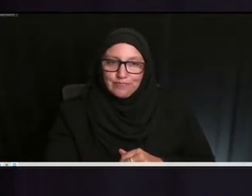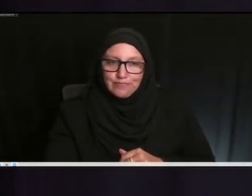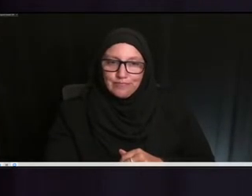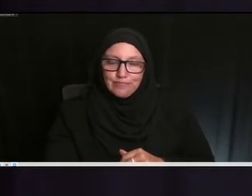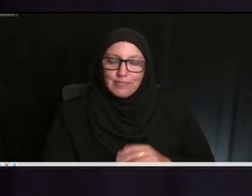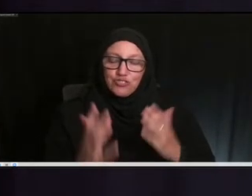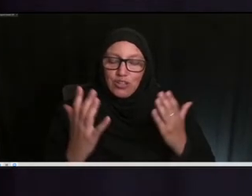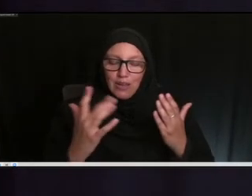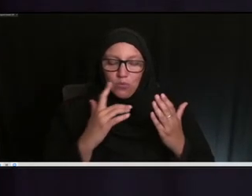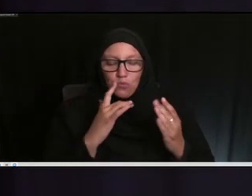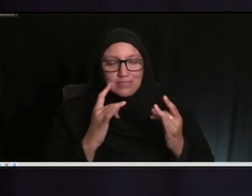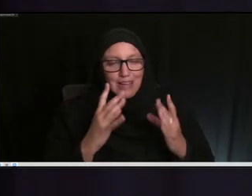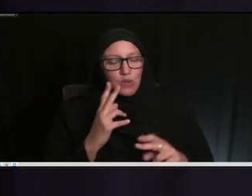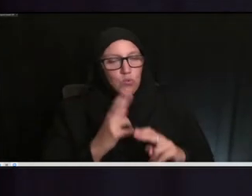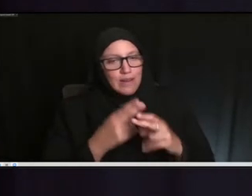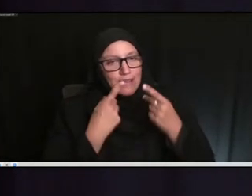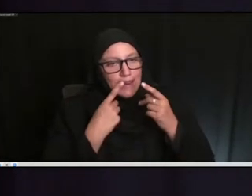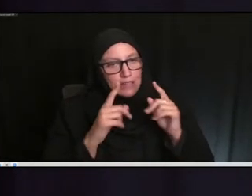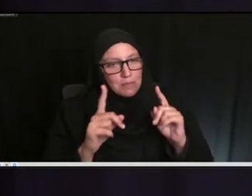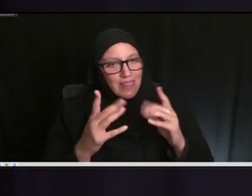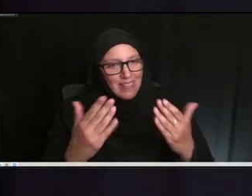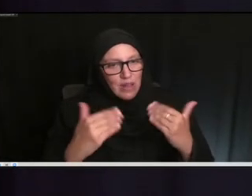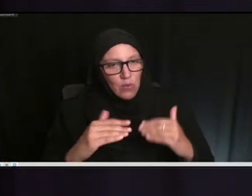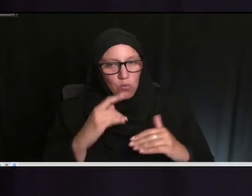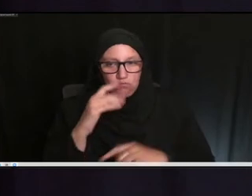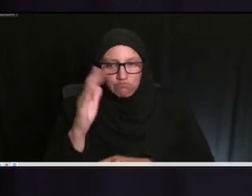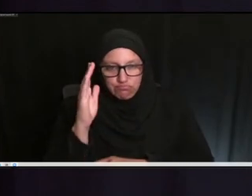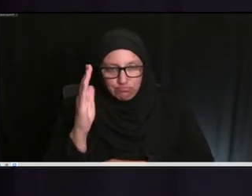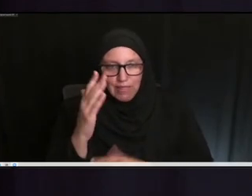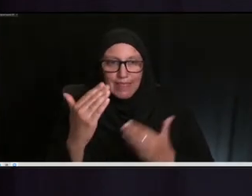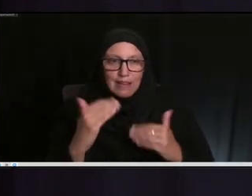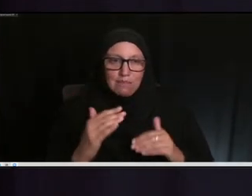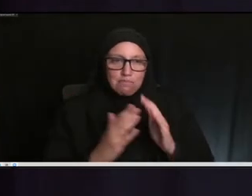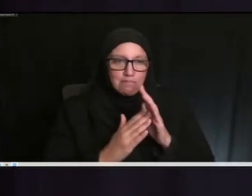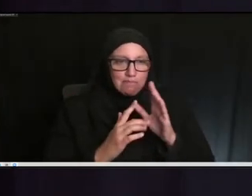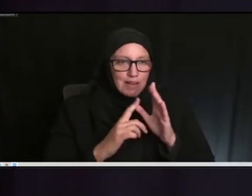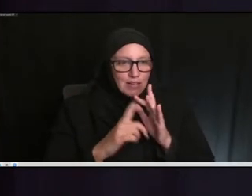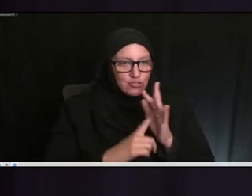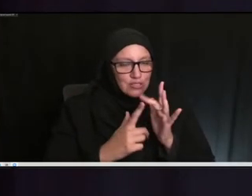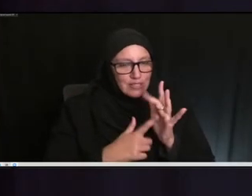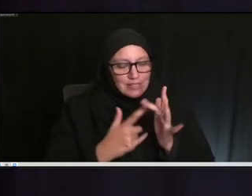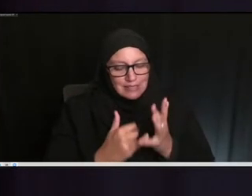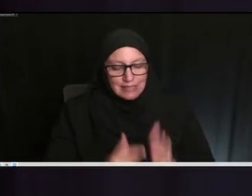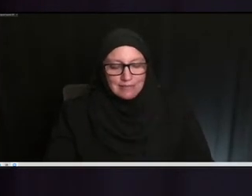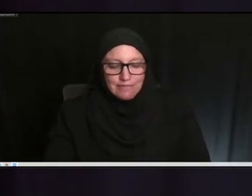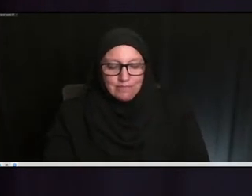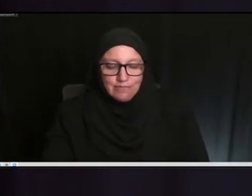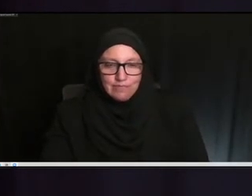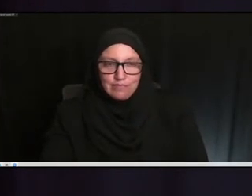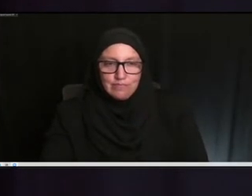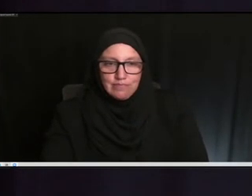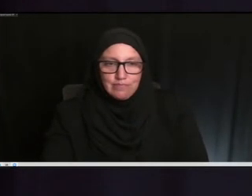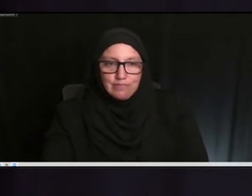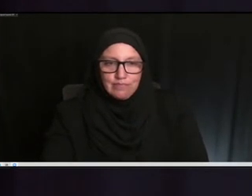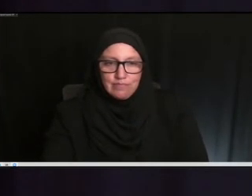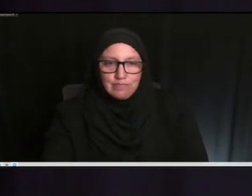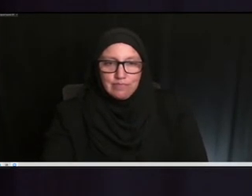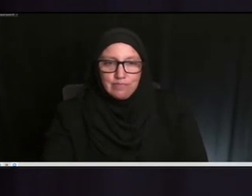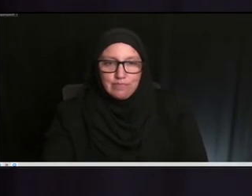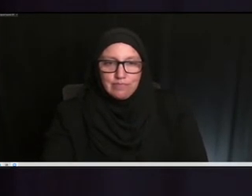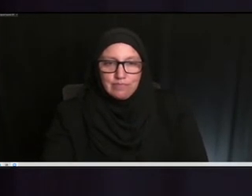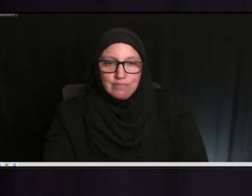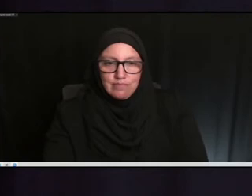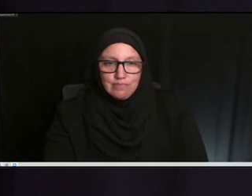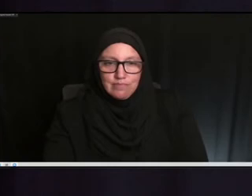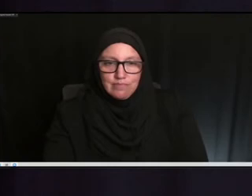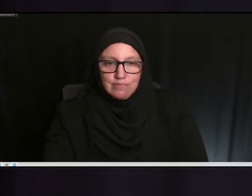Sheikh Mohammed Mehdi, followed by Majlis and some short latam and sinazani, and we'll have some refreshments after that.